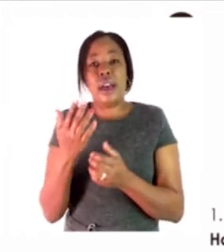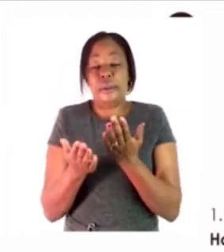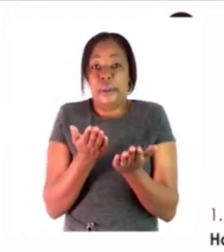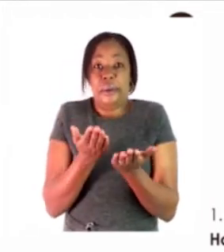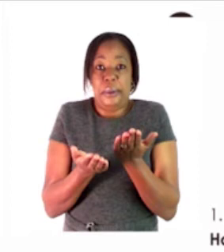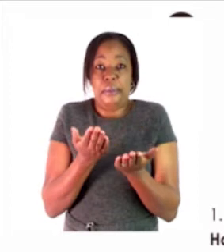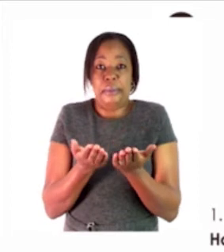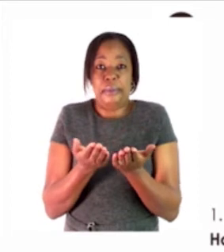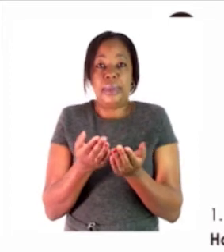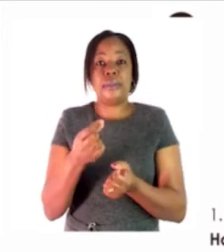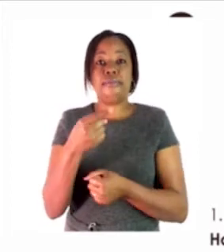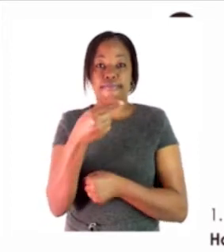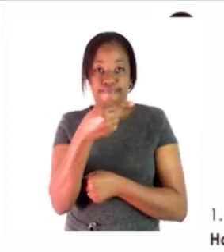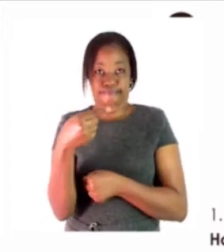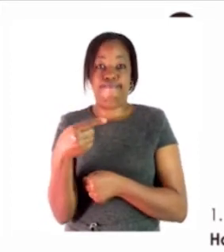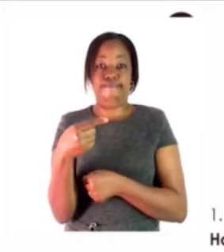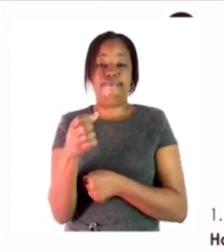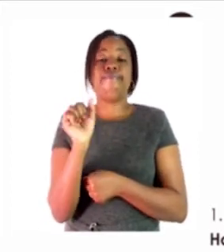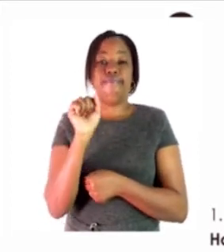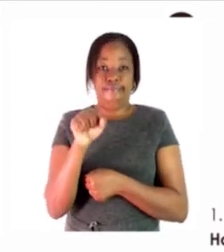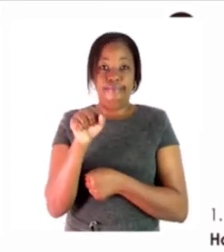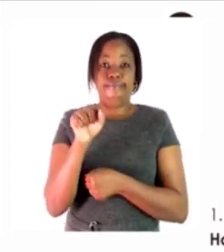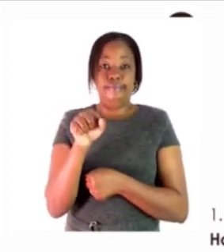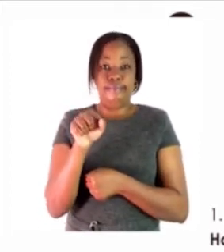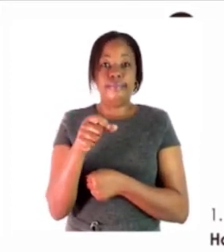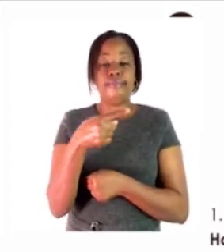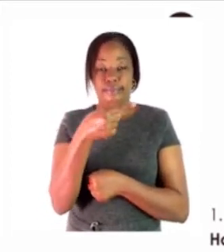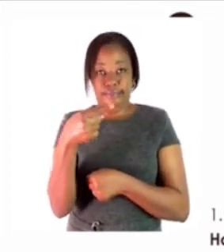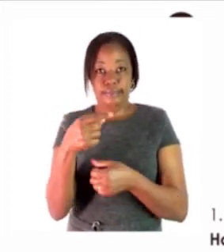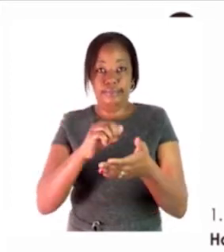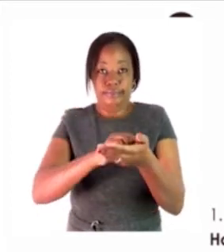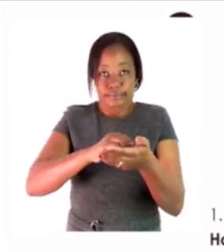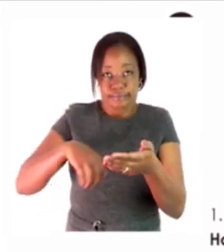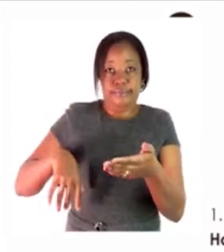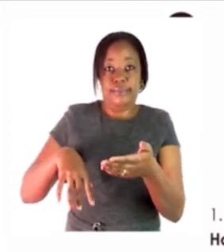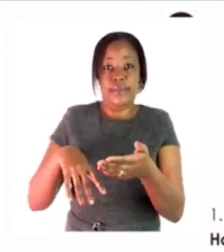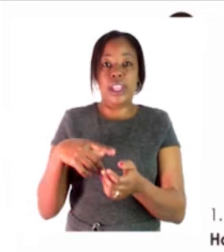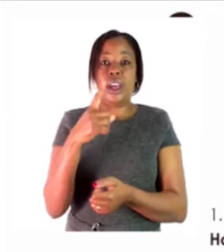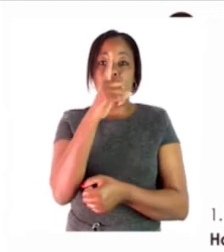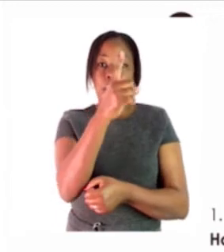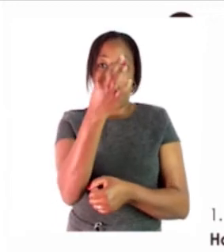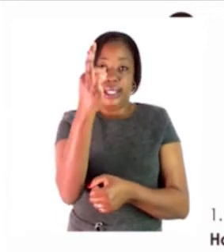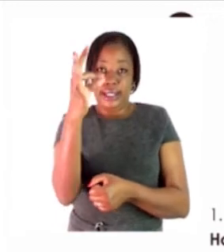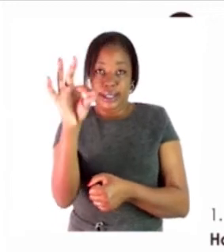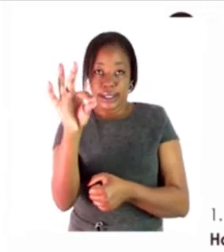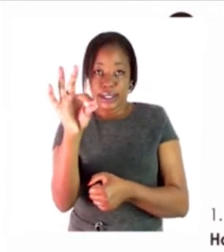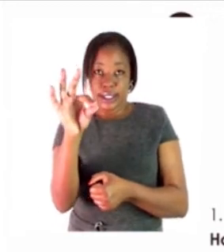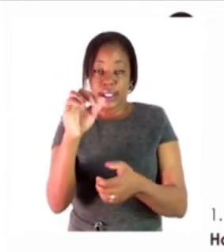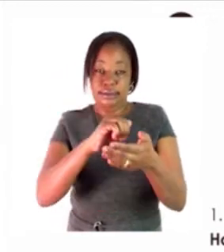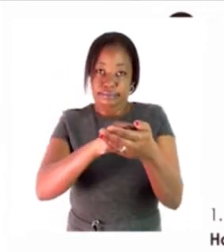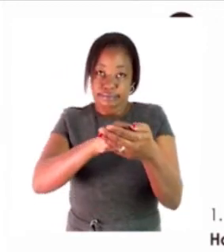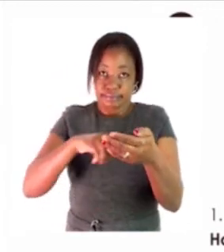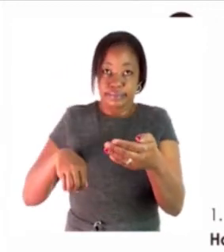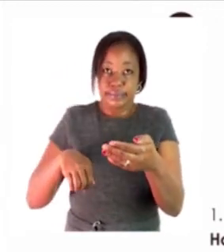19. Therefore, you must minus. What do you minus? You minus 19 minus 12. In the